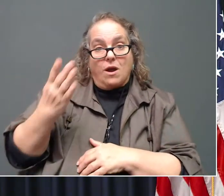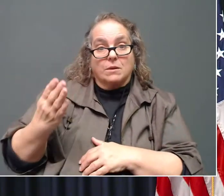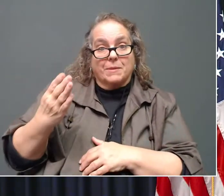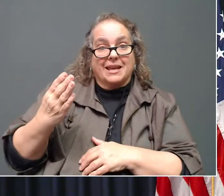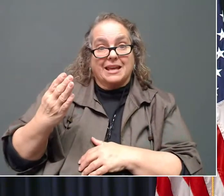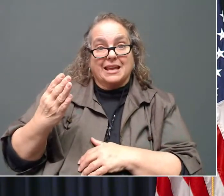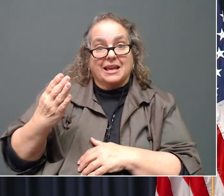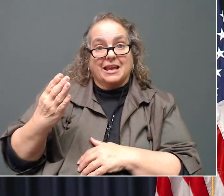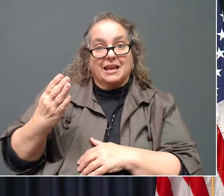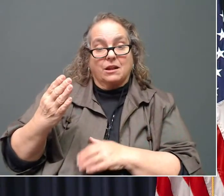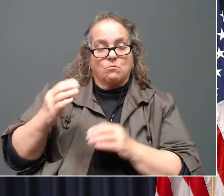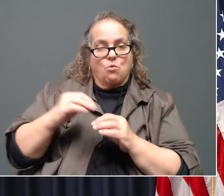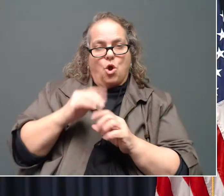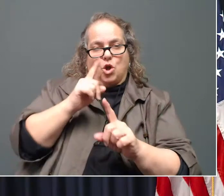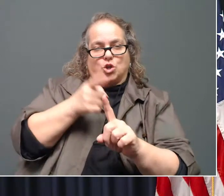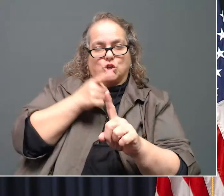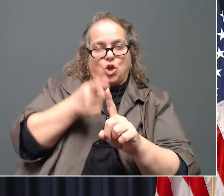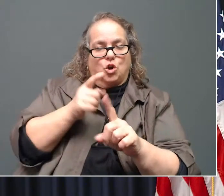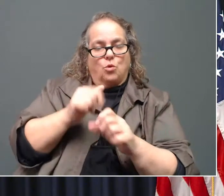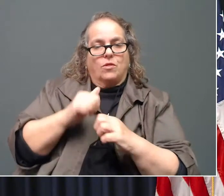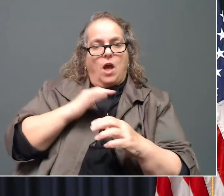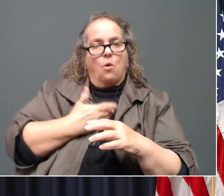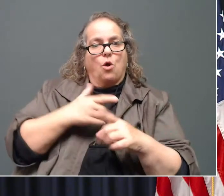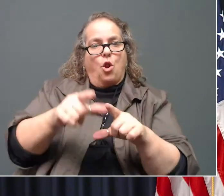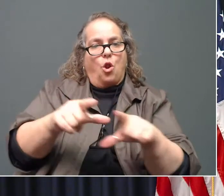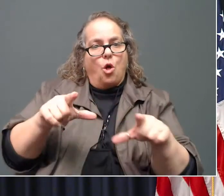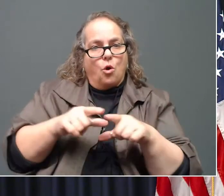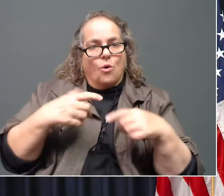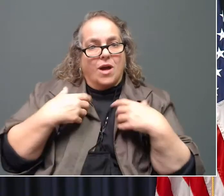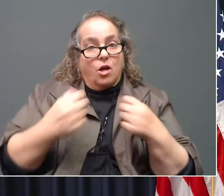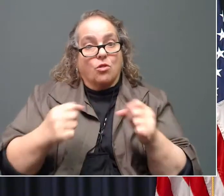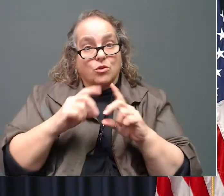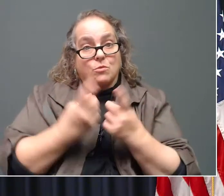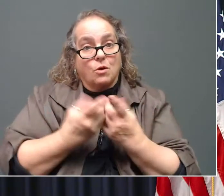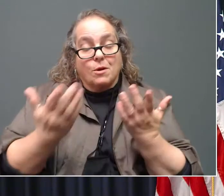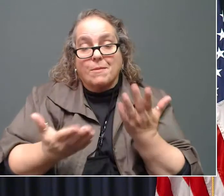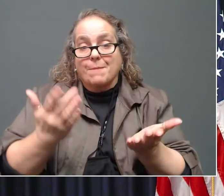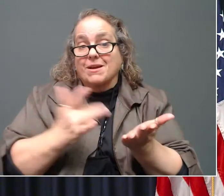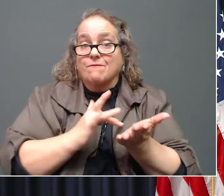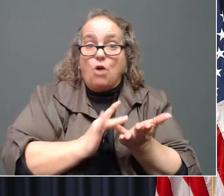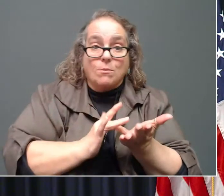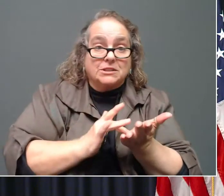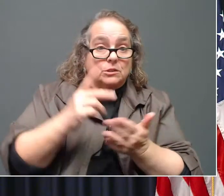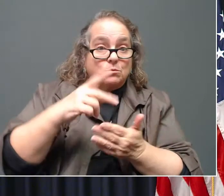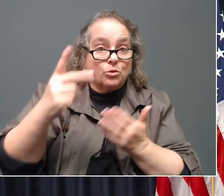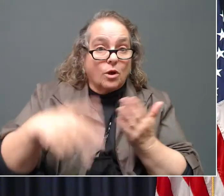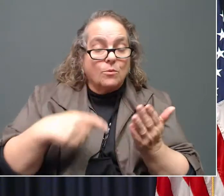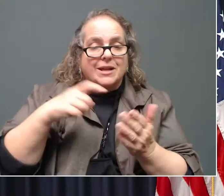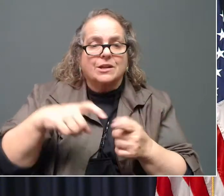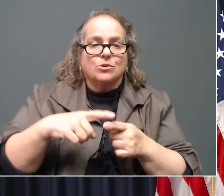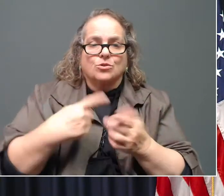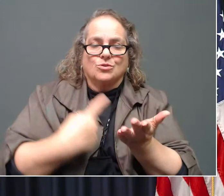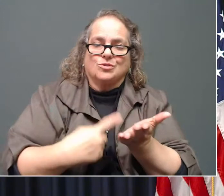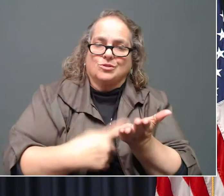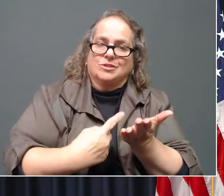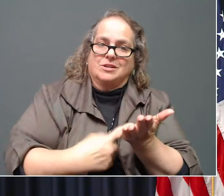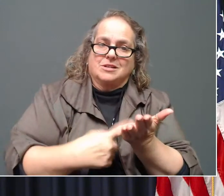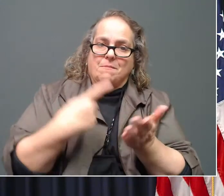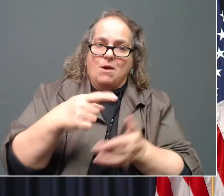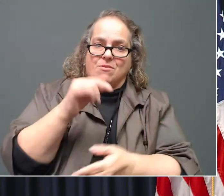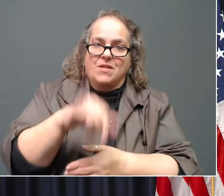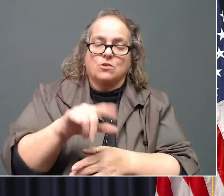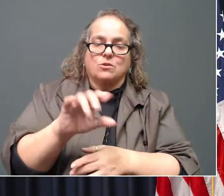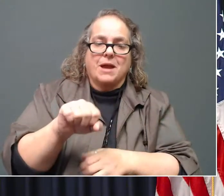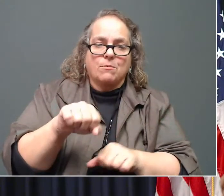more targeted with our local health departments. Maybe the pharmacy program, we need to talk to them about it on being able to reach some